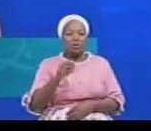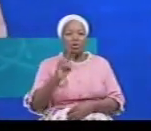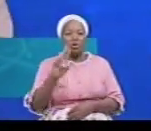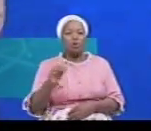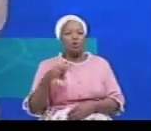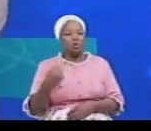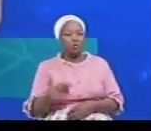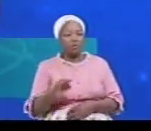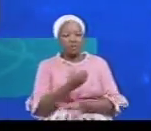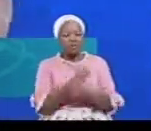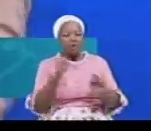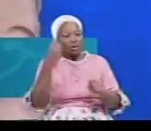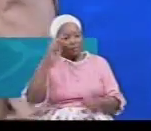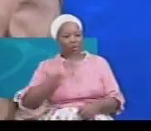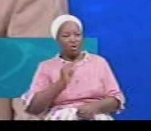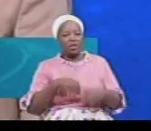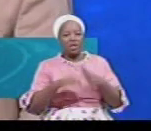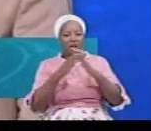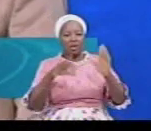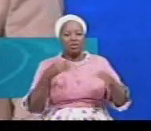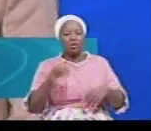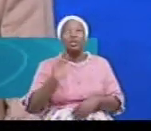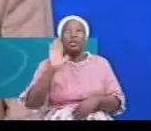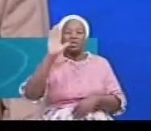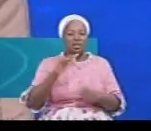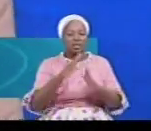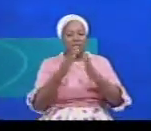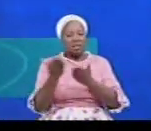us in the house of his servant David.